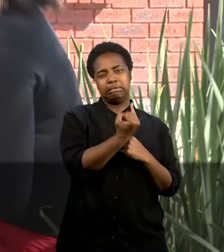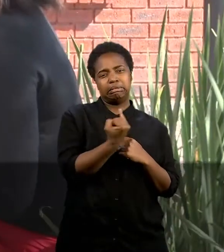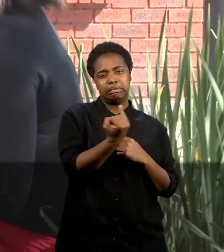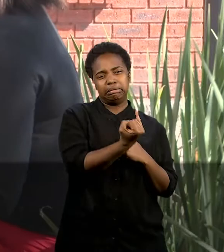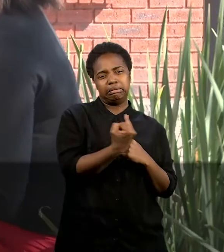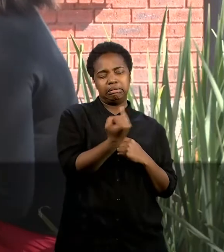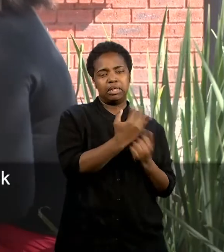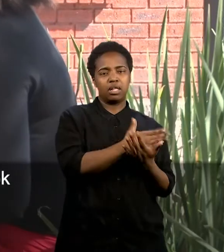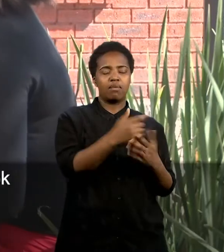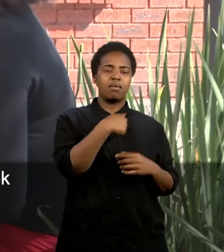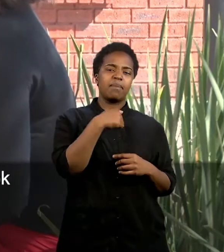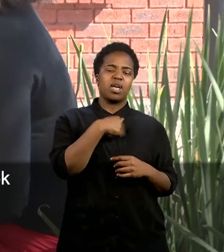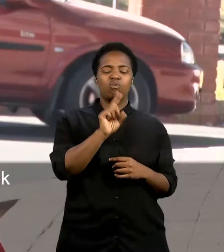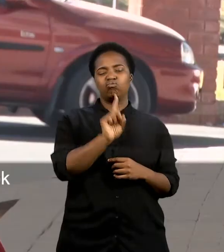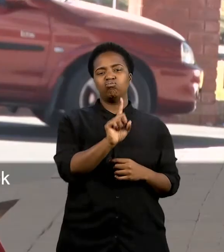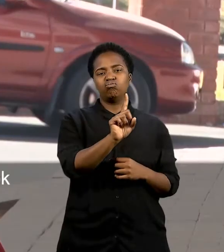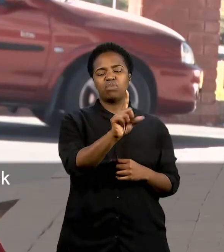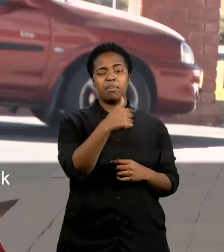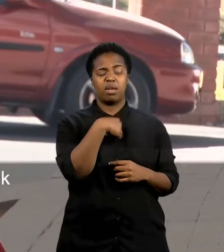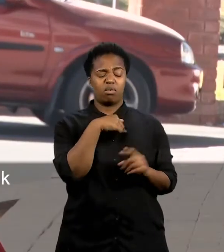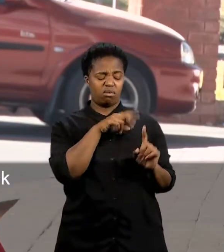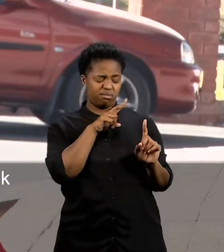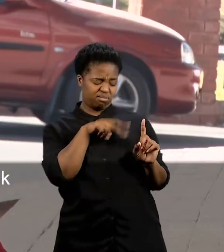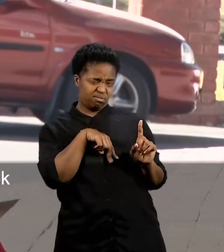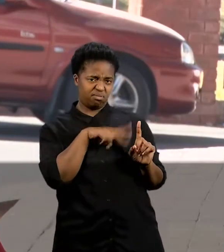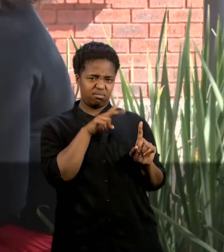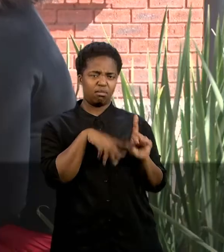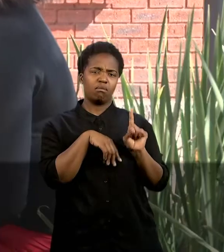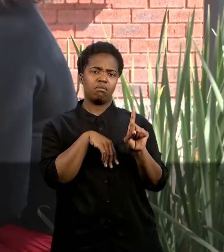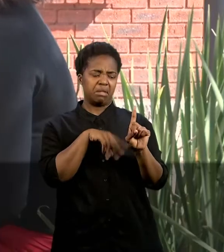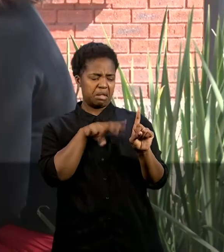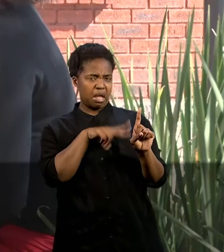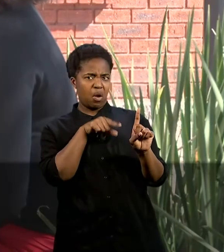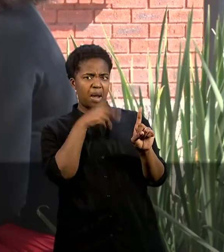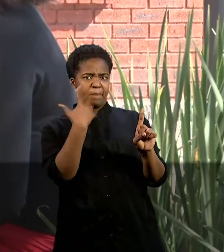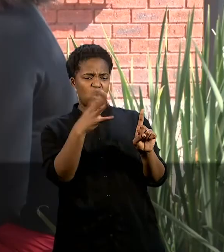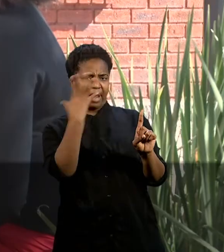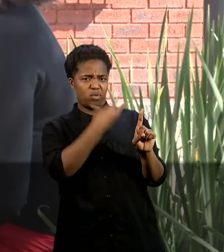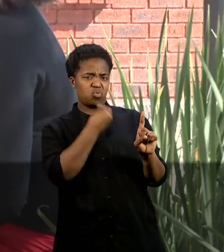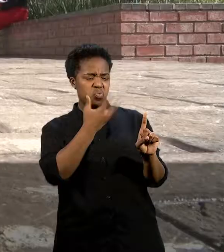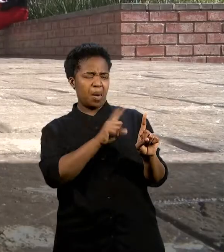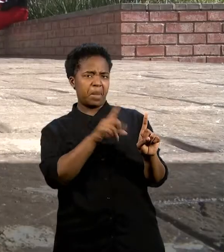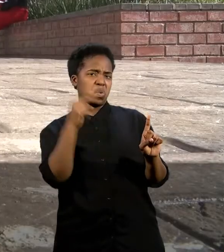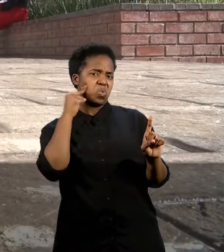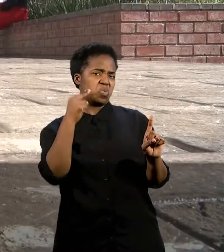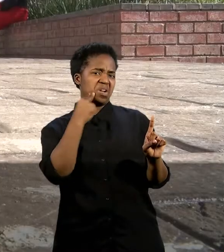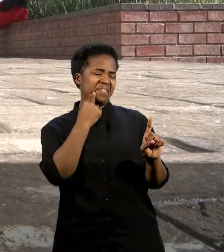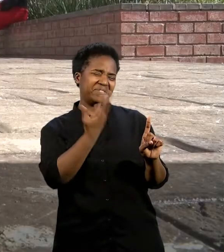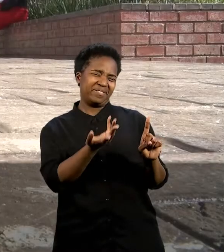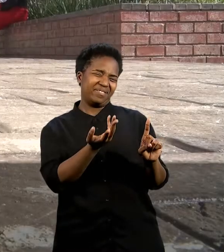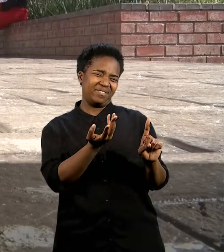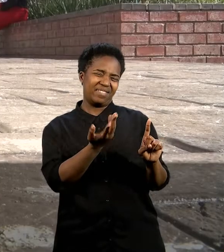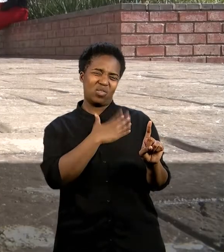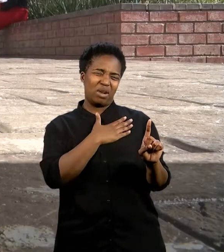sometimes ukuthi uma ngihamba endleleni abantu bazokubhekela phansi, abantu bazokubheka ukuthi yo mboneni muhle kanjani, bathi